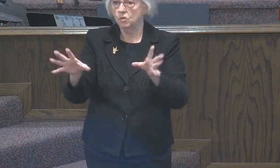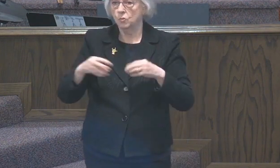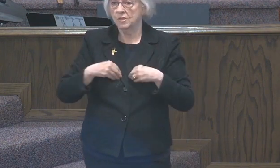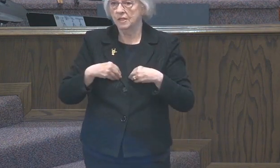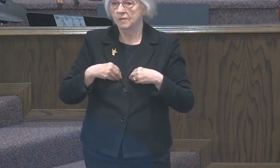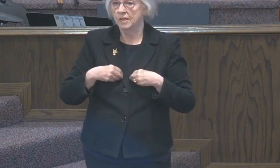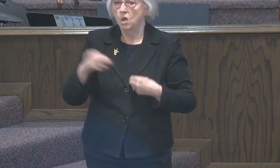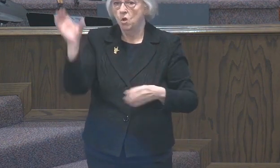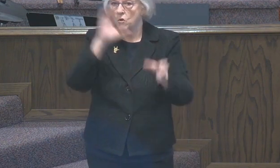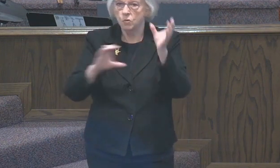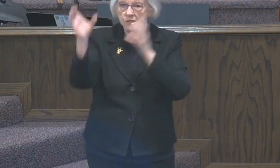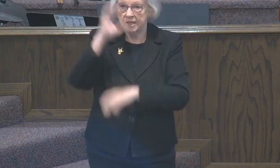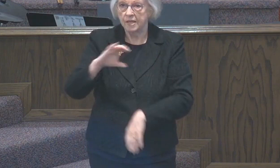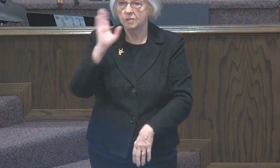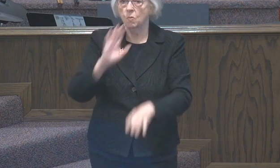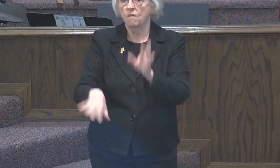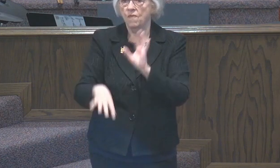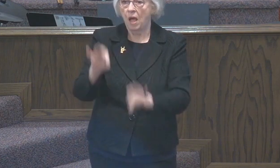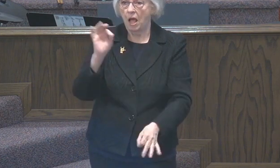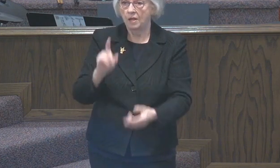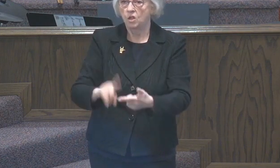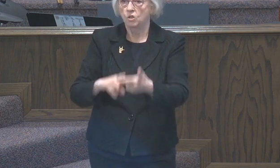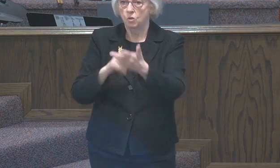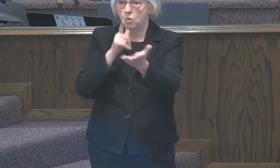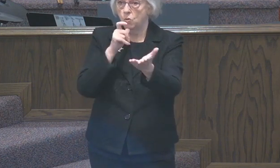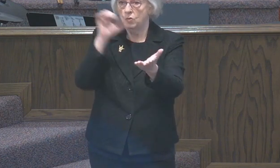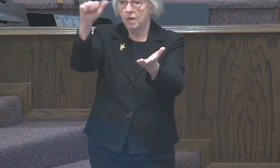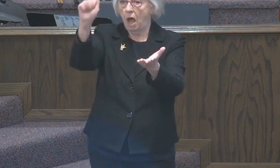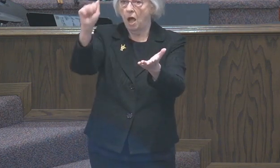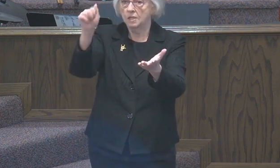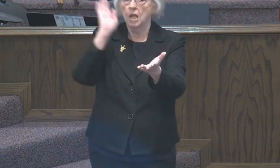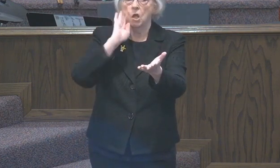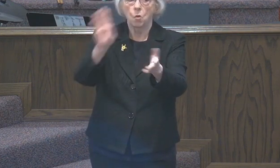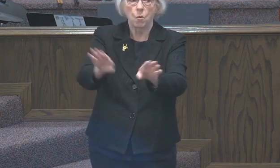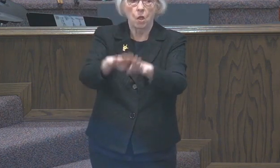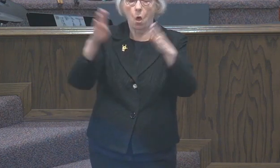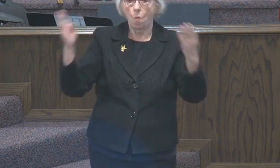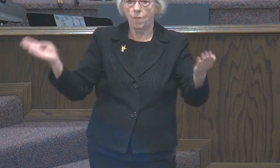and he who seeks finds, and to him who knocks, it will be opened.